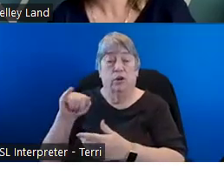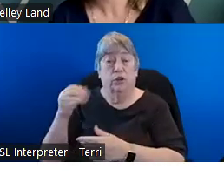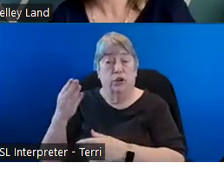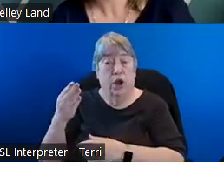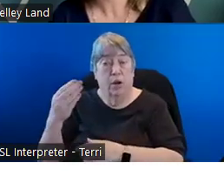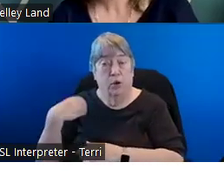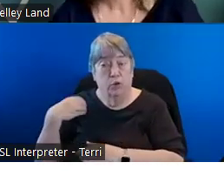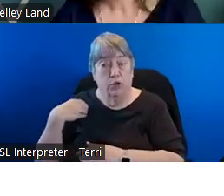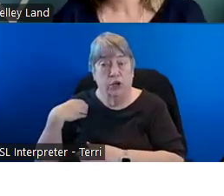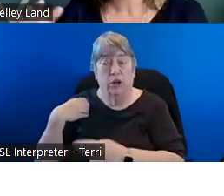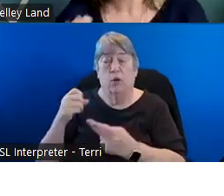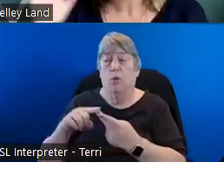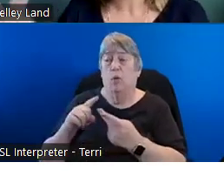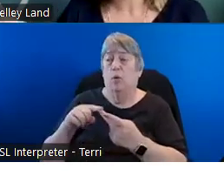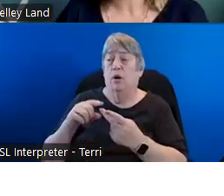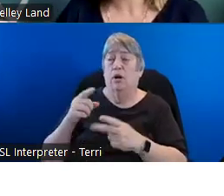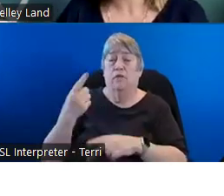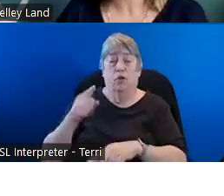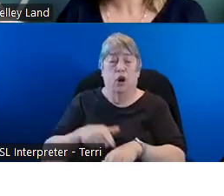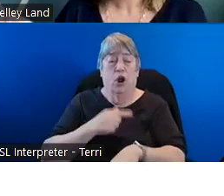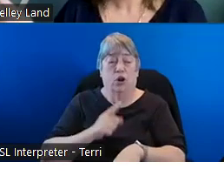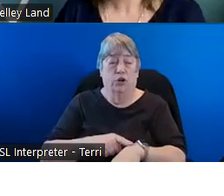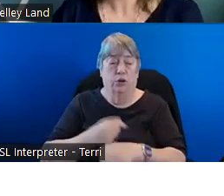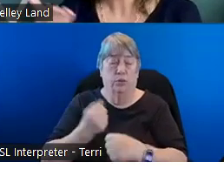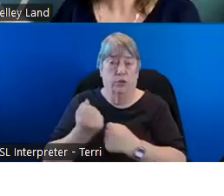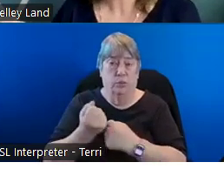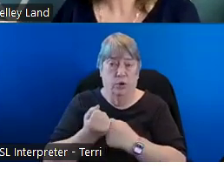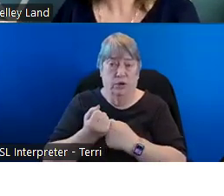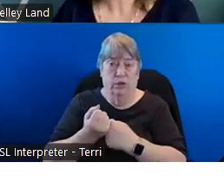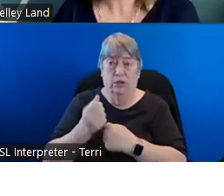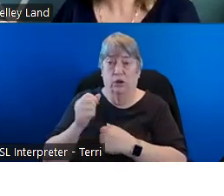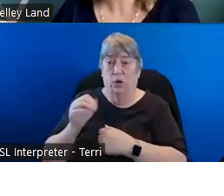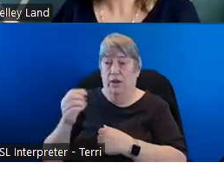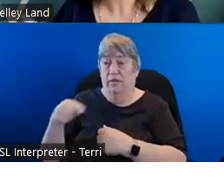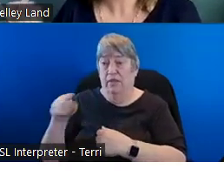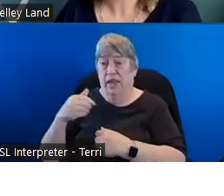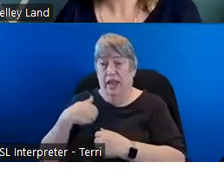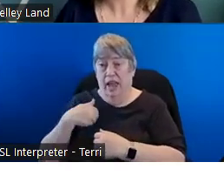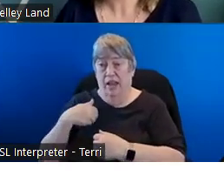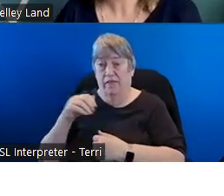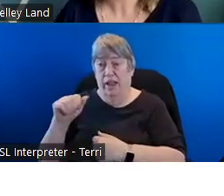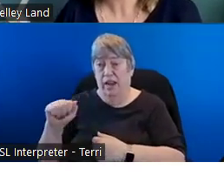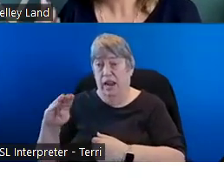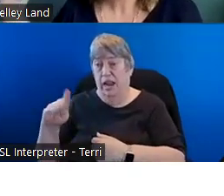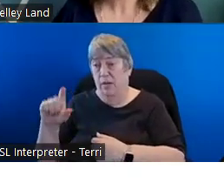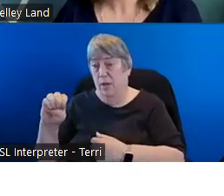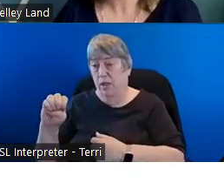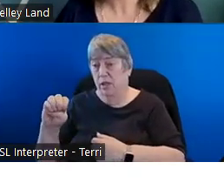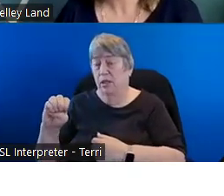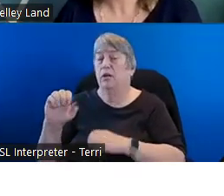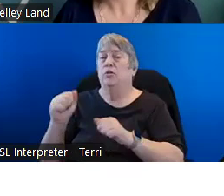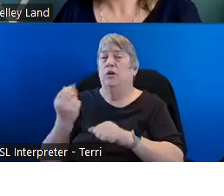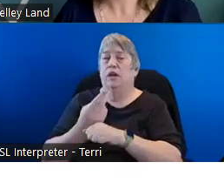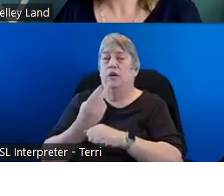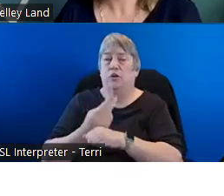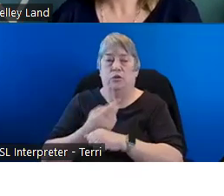long-term supports. So if somebody had an ABLE account, you could easily use those expenses to help pay for the job coaching or